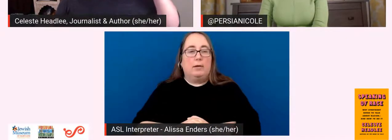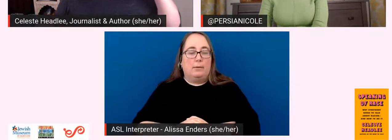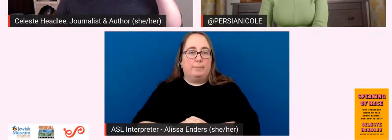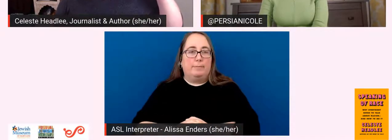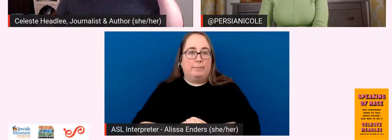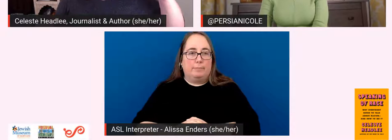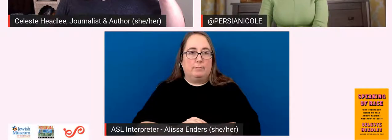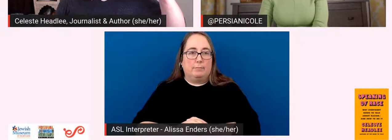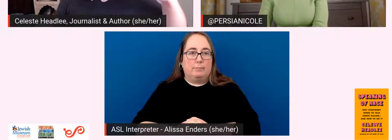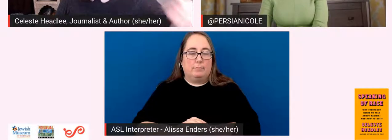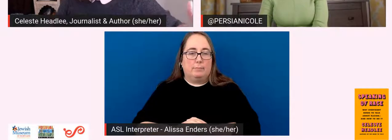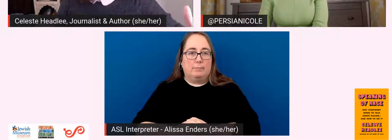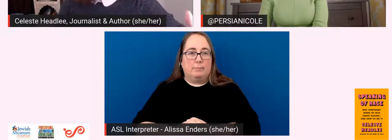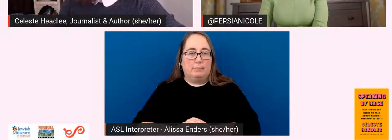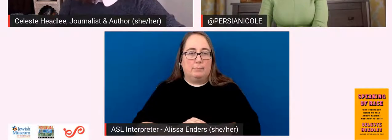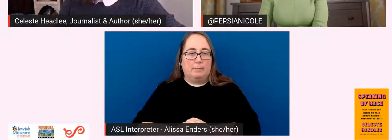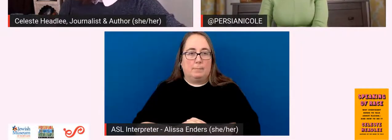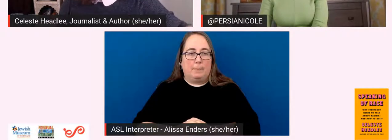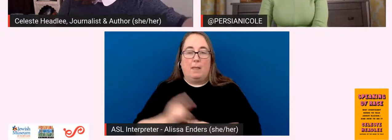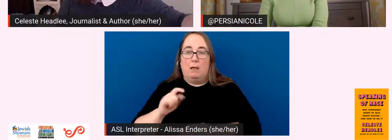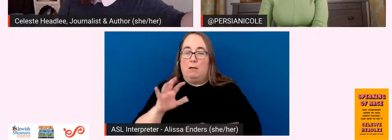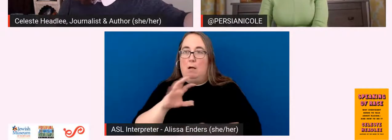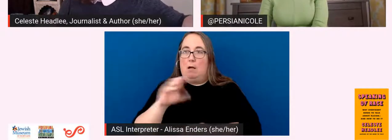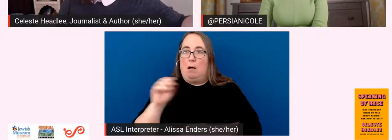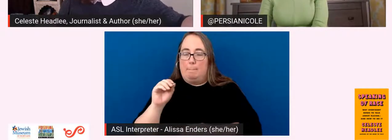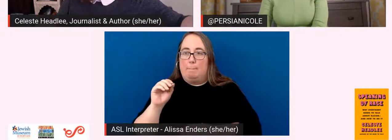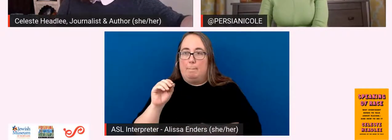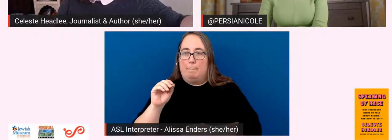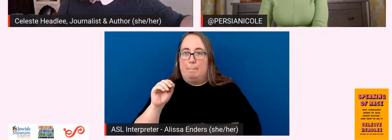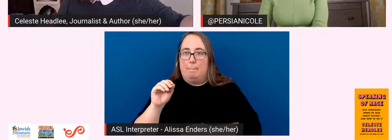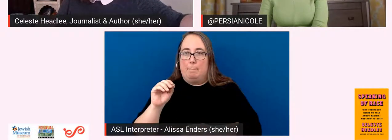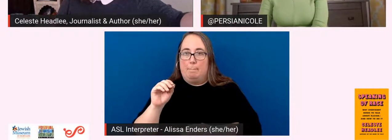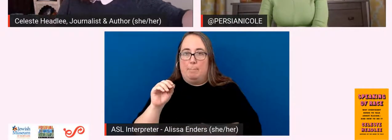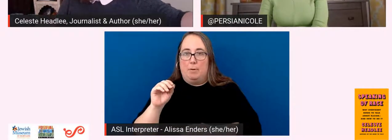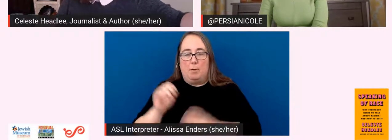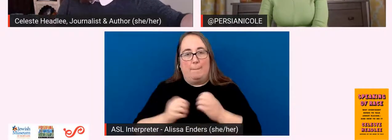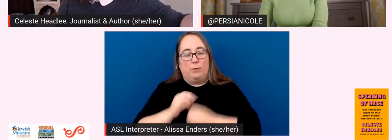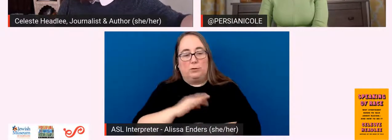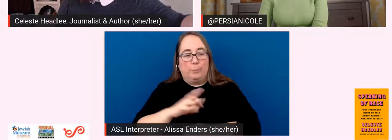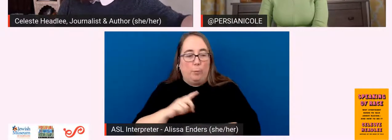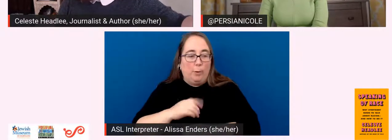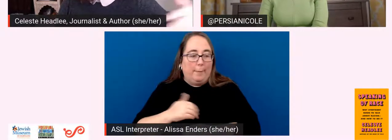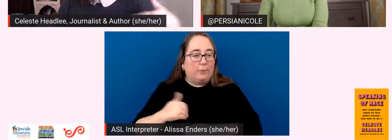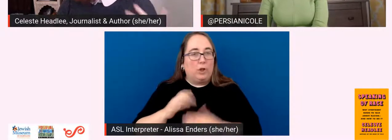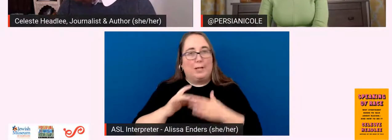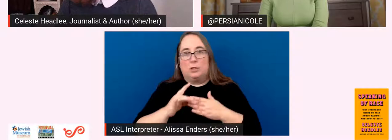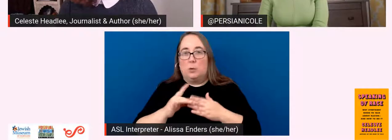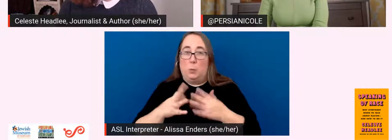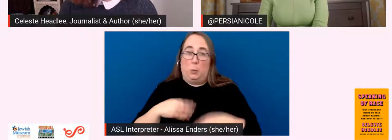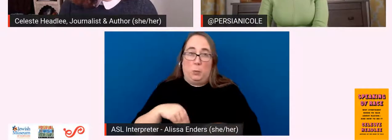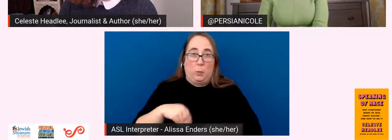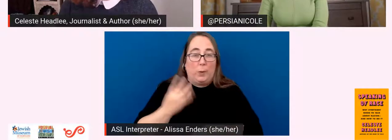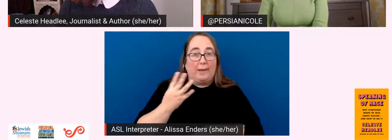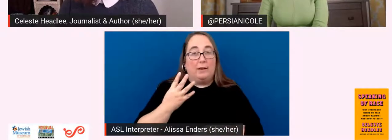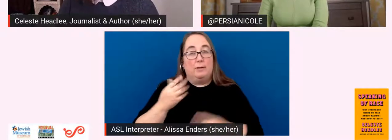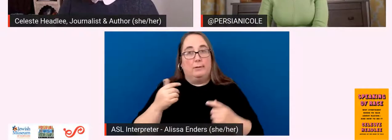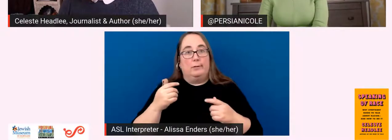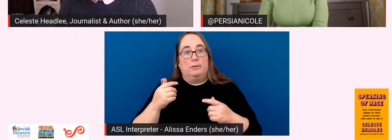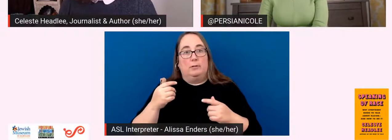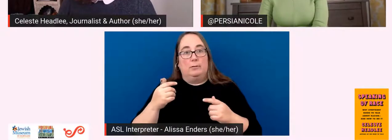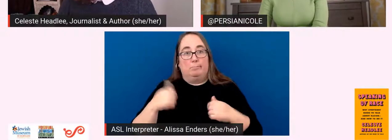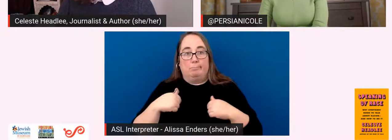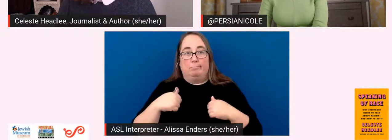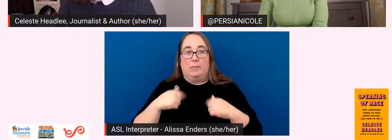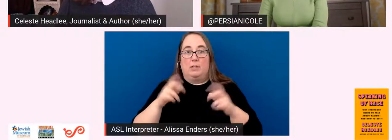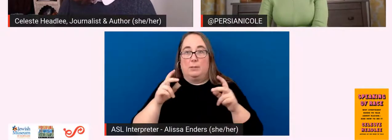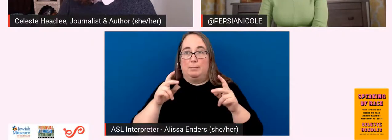you know, this company is still, the vast majority of our board members and our leadership is still white as a person of color. I